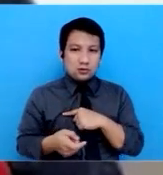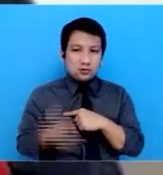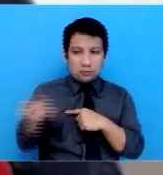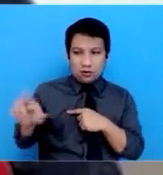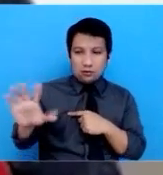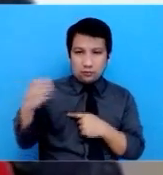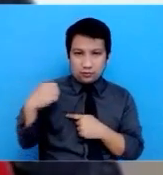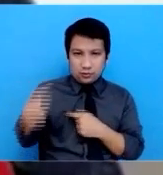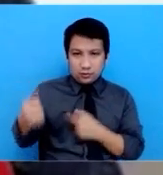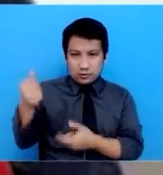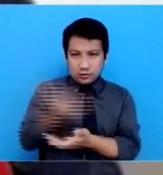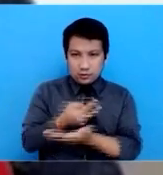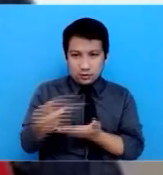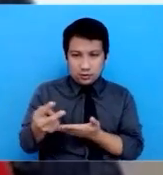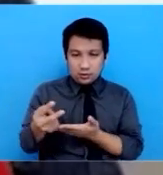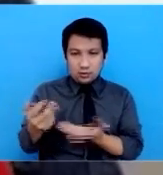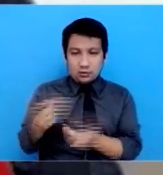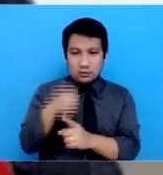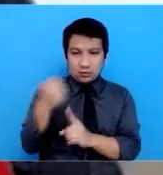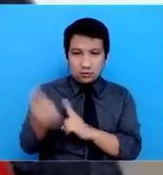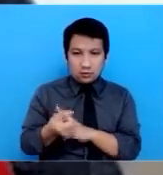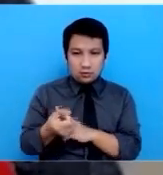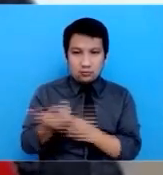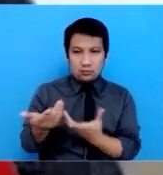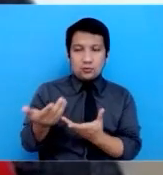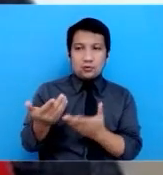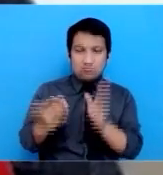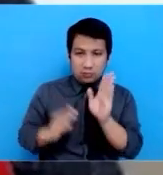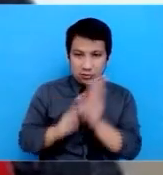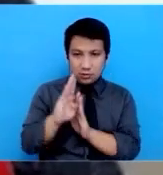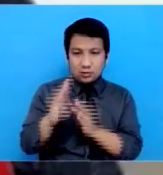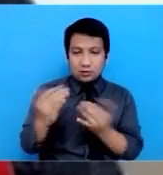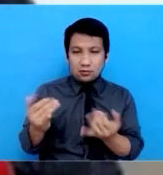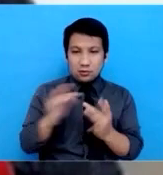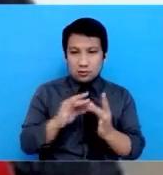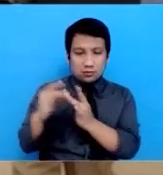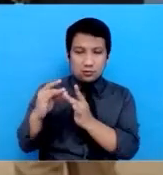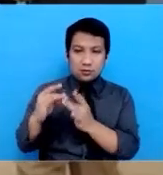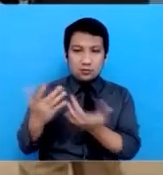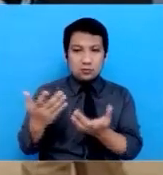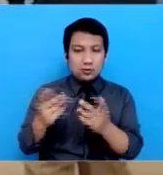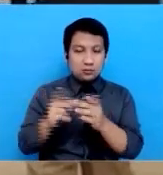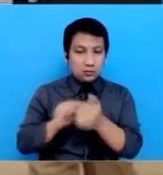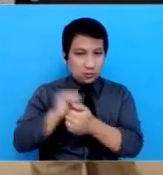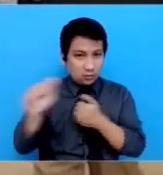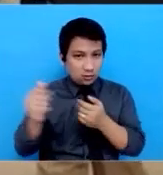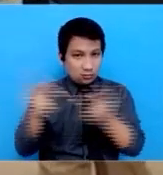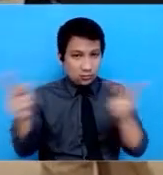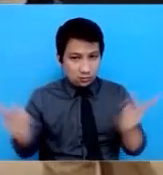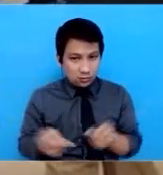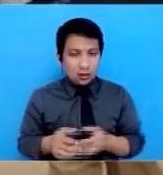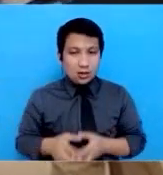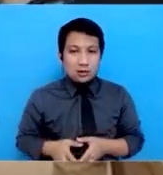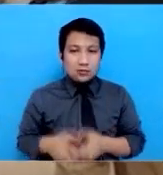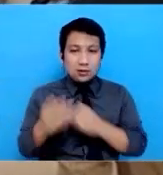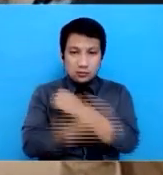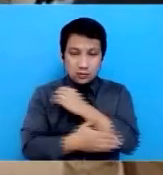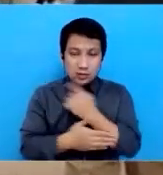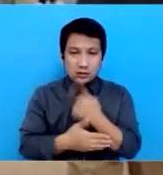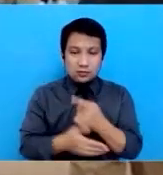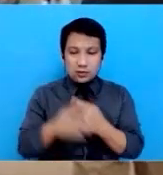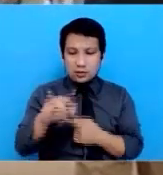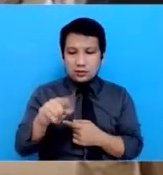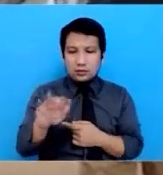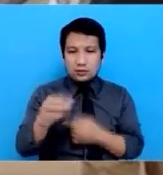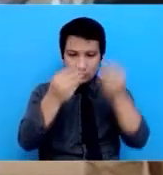magbakasyon if the situation has vastly improved, especially in the remote places. Pag-uusapan naman ng IATF ang